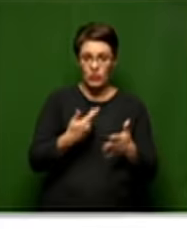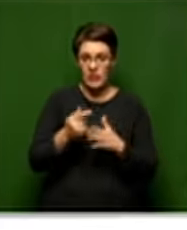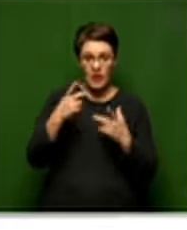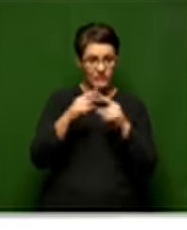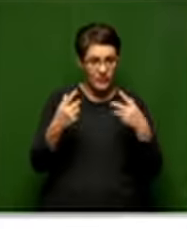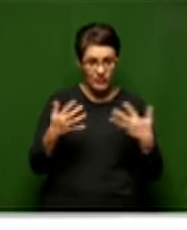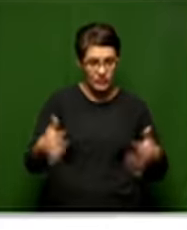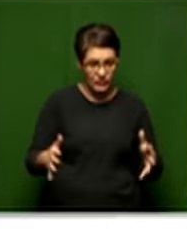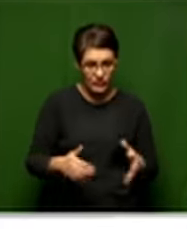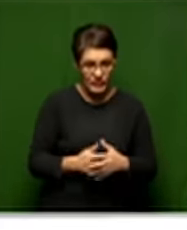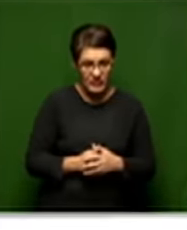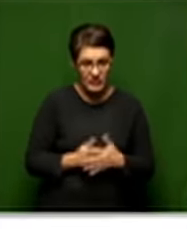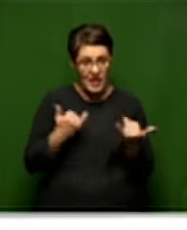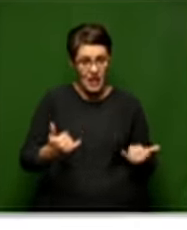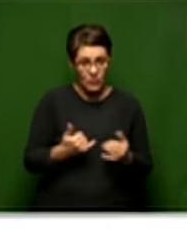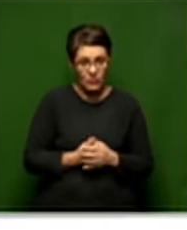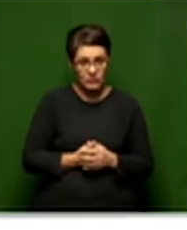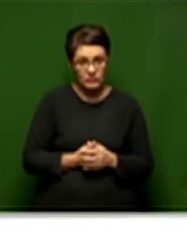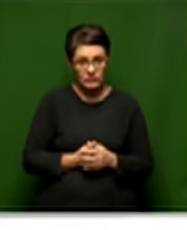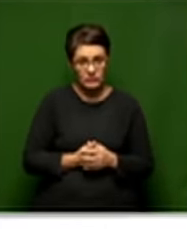completed already at this moment?